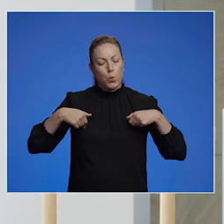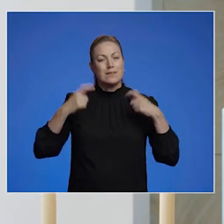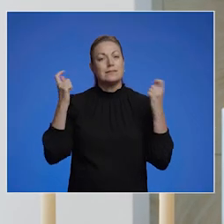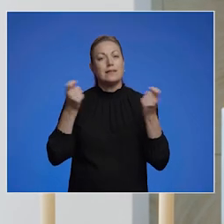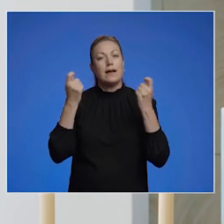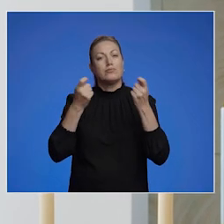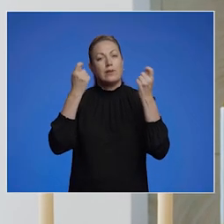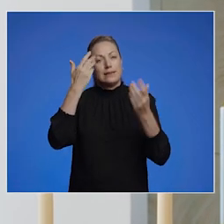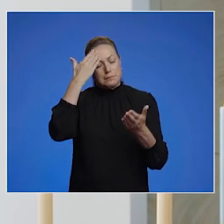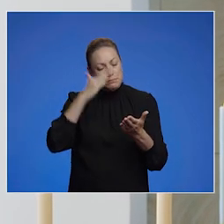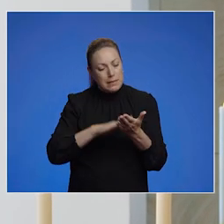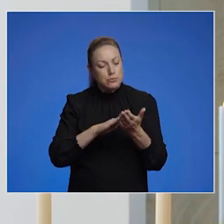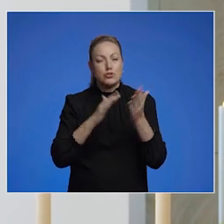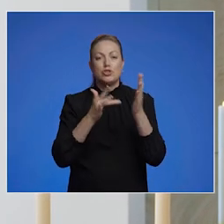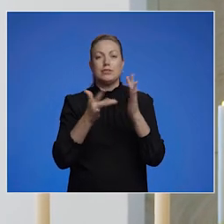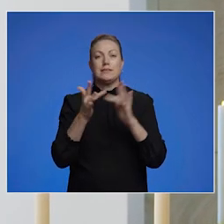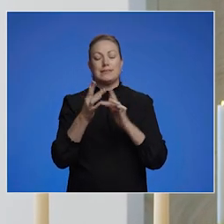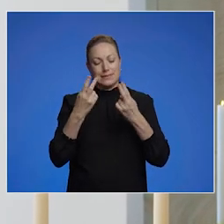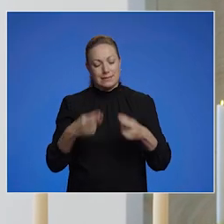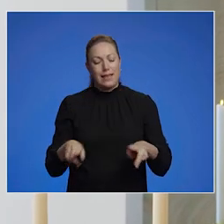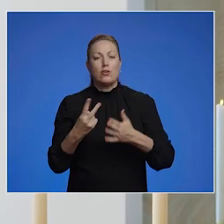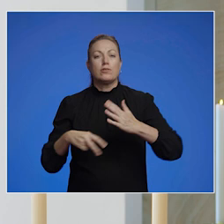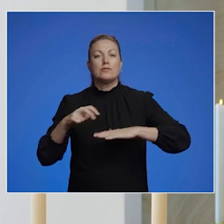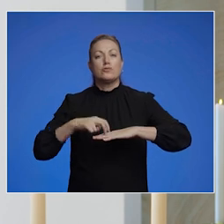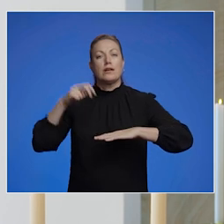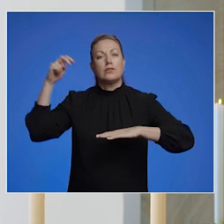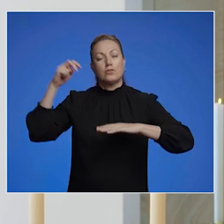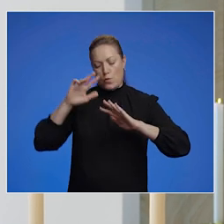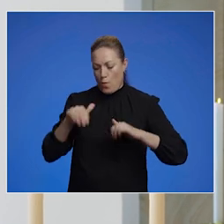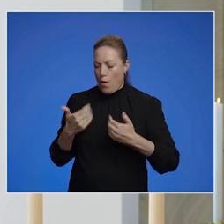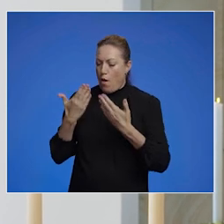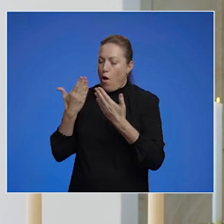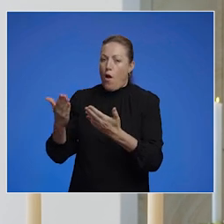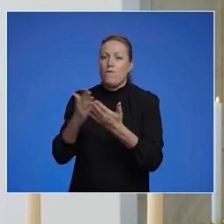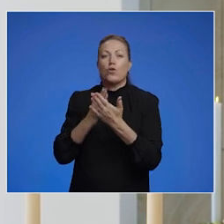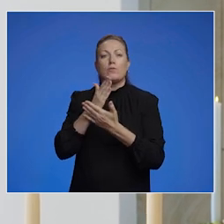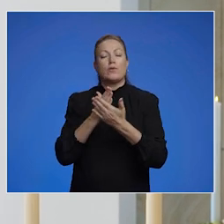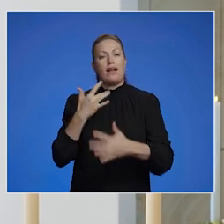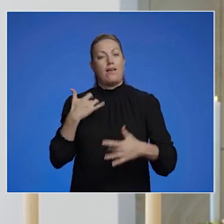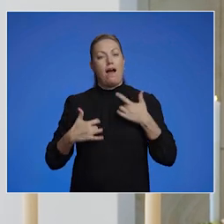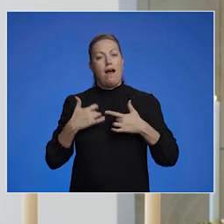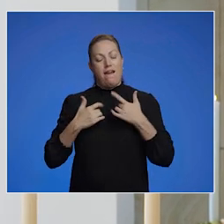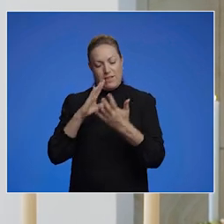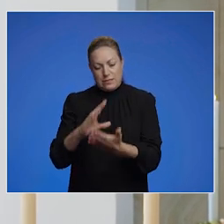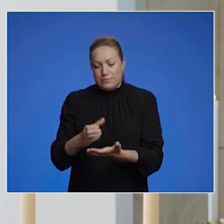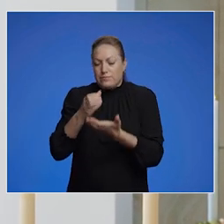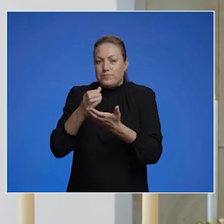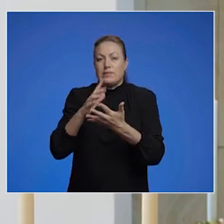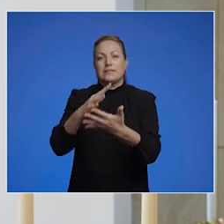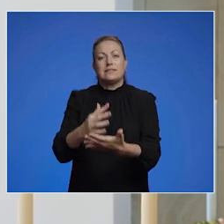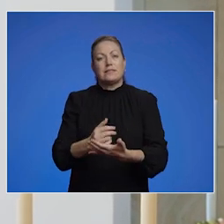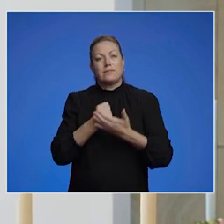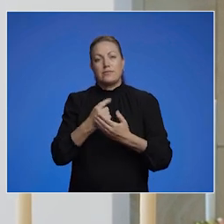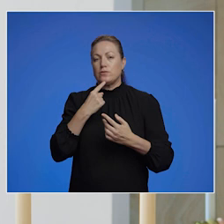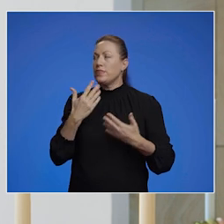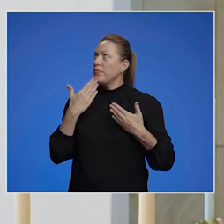Therefore, as we celebrate the memorial of his death and resurrection, we offer you, Lord, the bread of life and the chalice of salvation, giving thanks that you